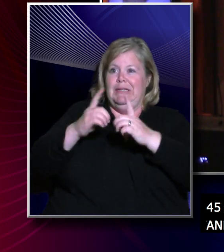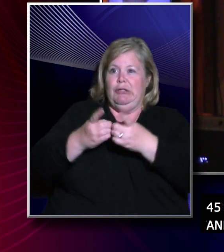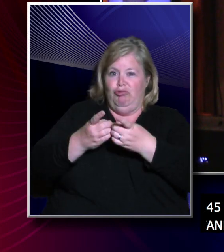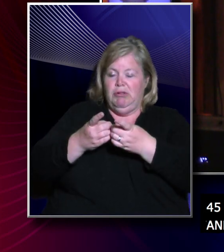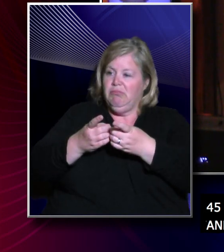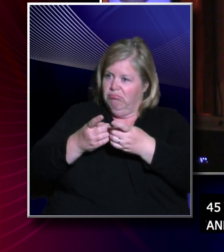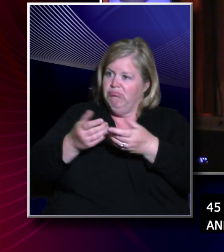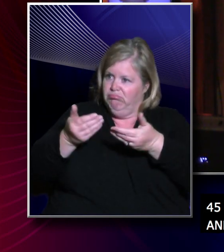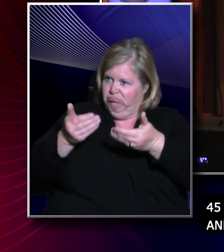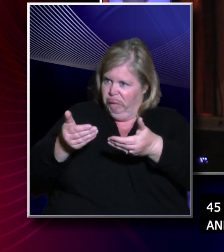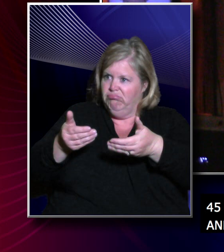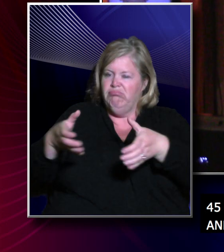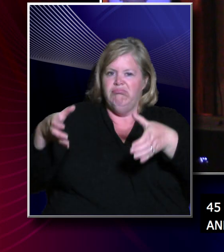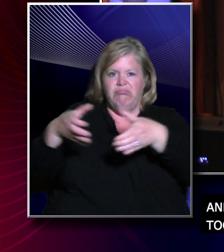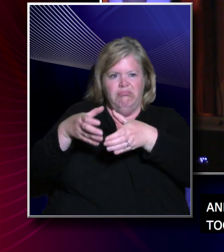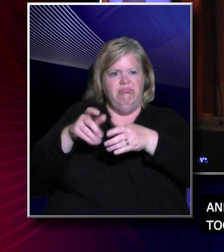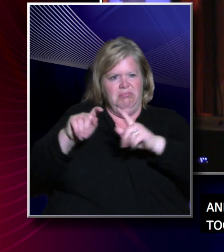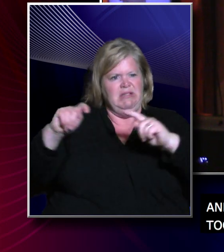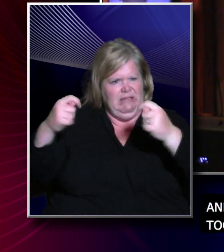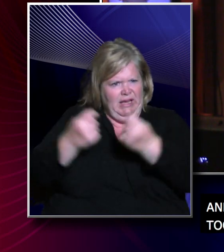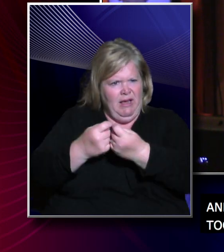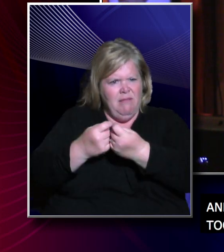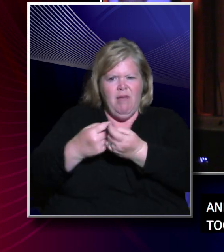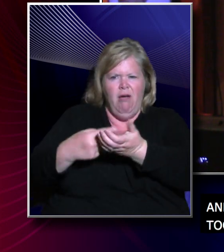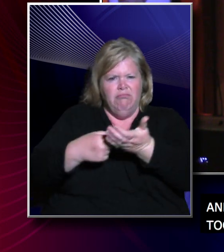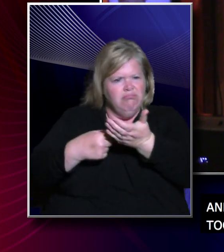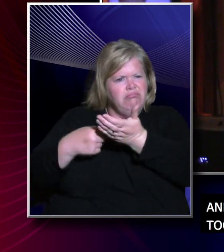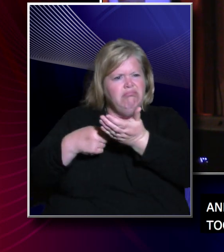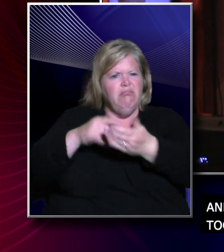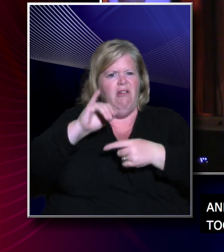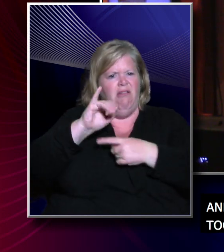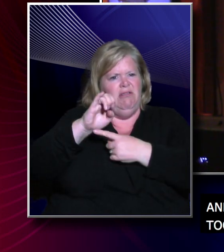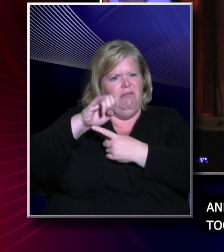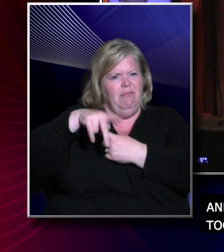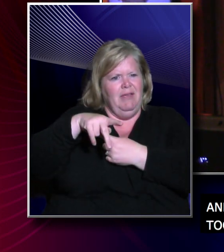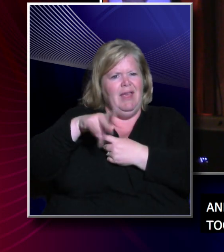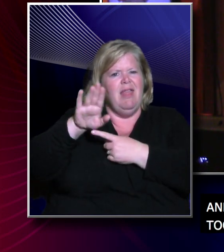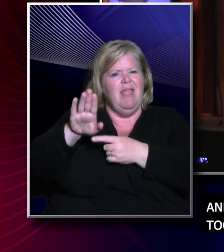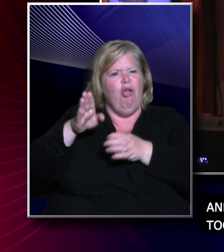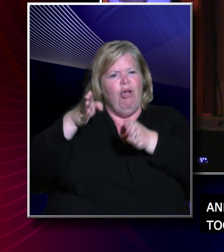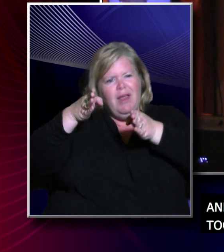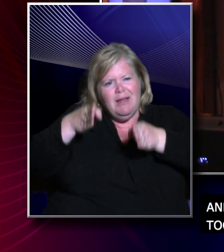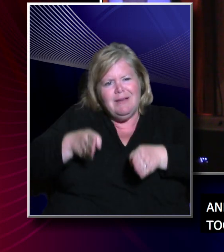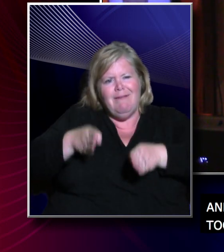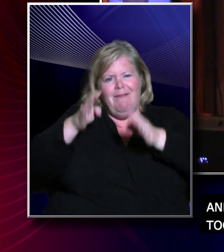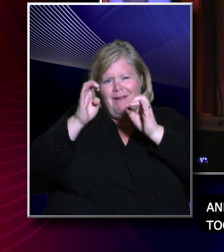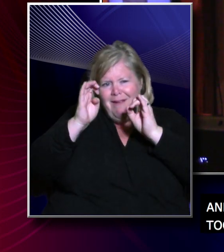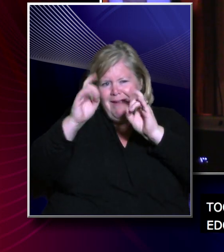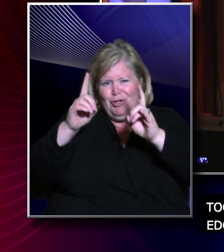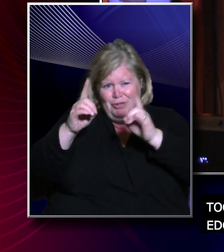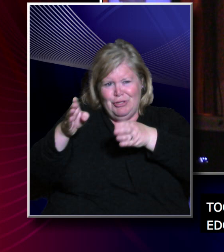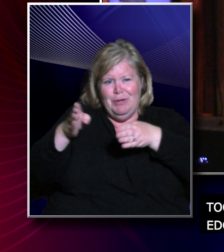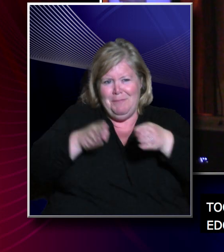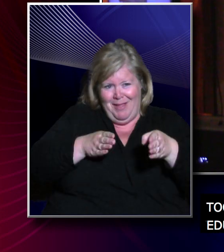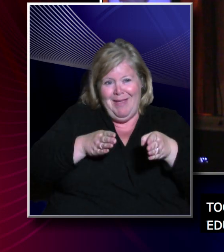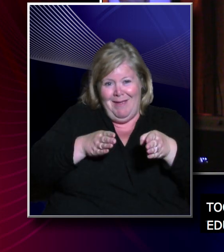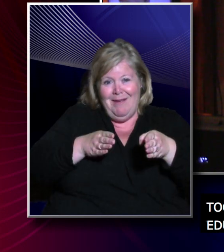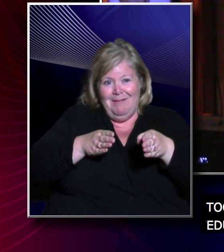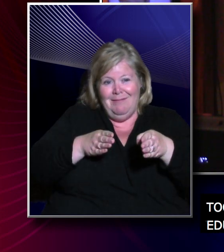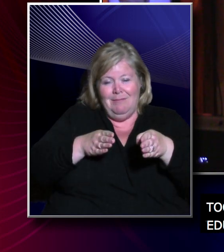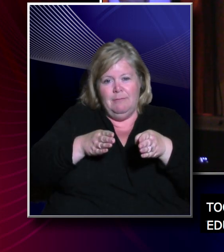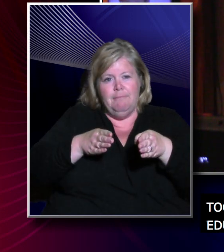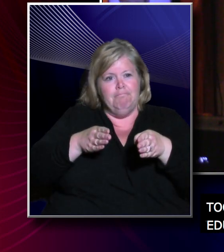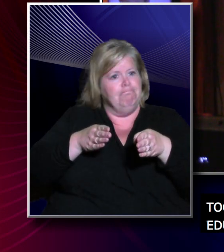they came together and looked at the IEP, the Individualized Education Plan, somehow